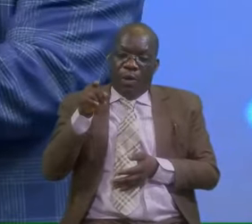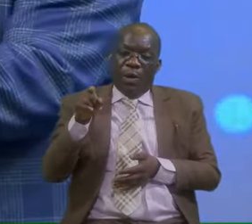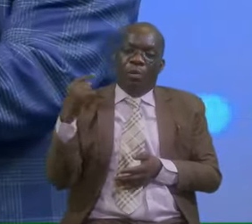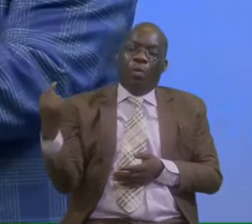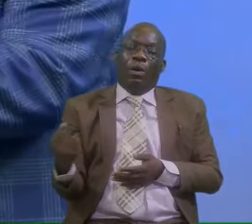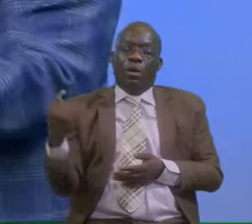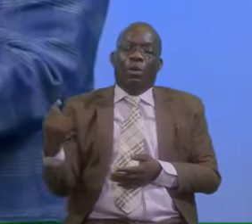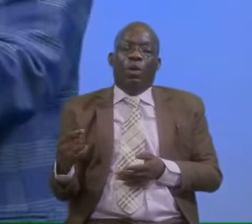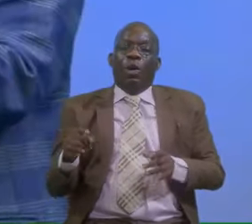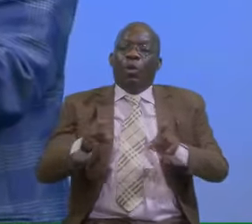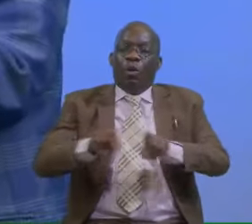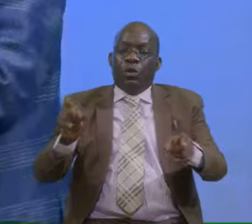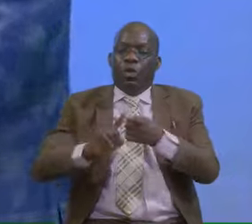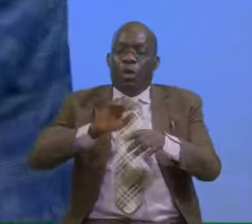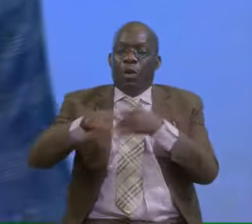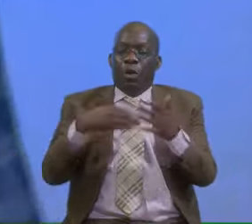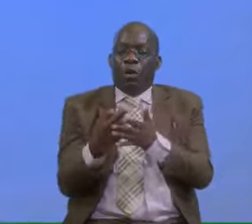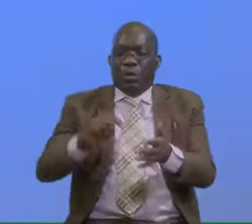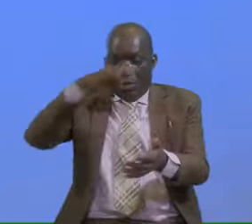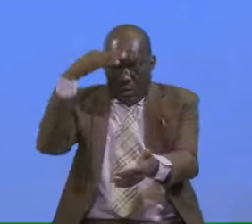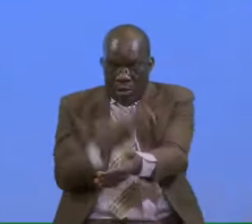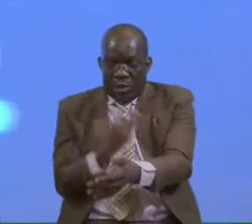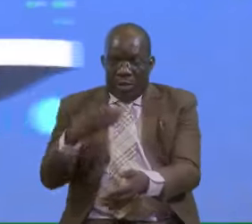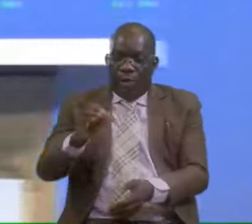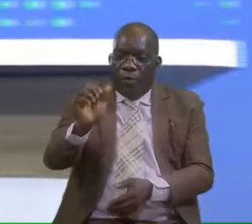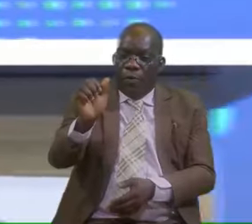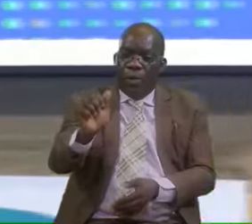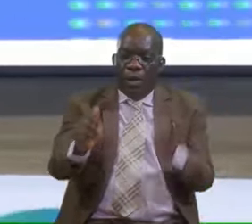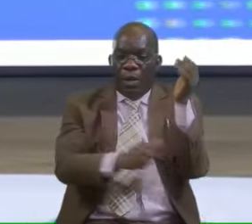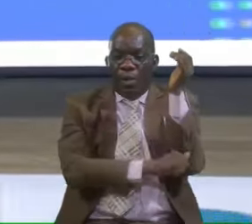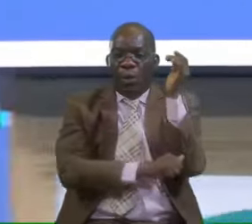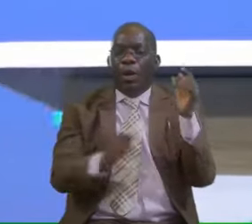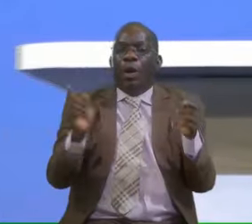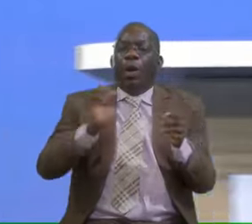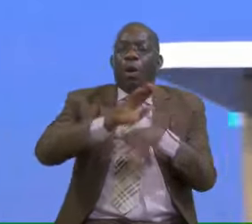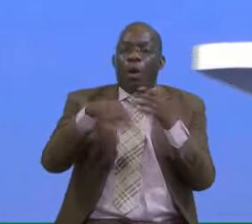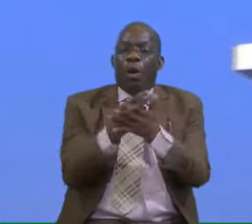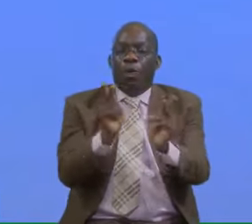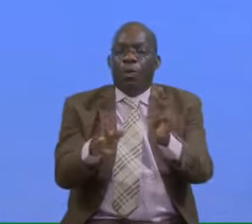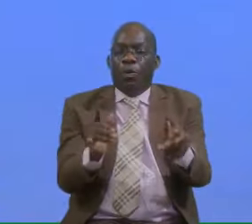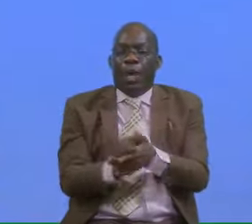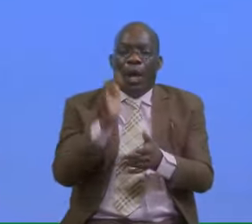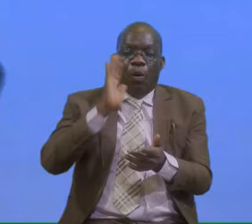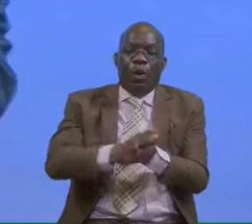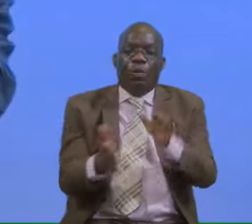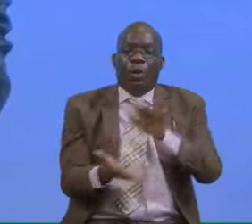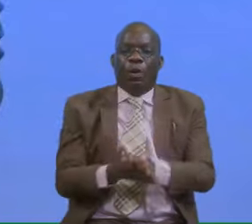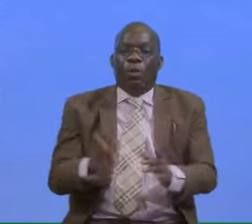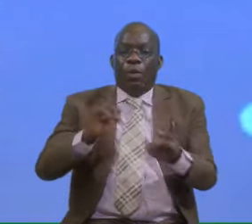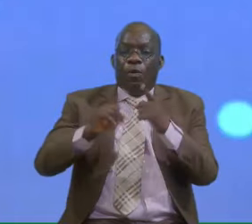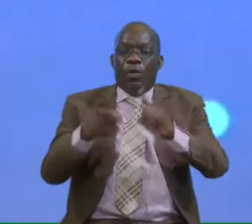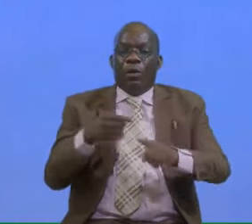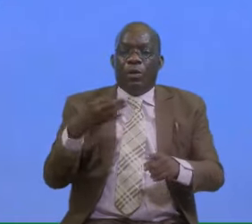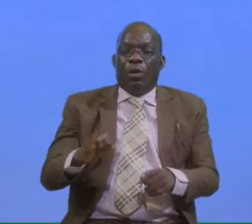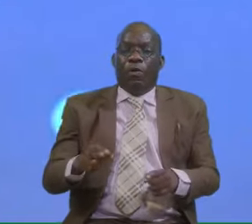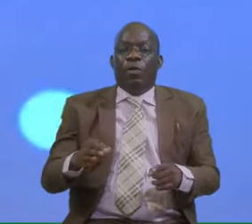sons of Abraham, all the people that will become friends of Christ, Christ as Abraham